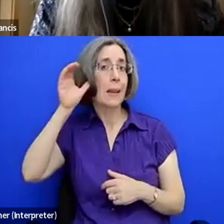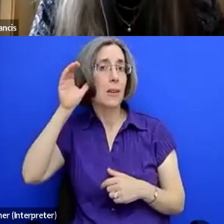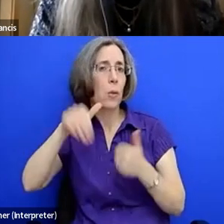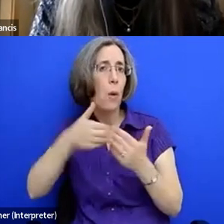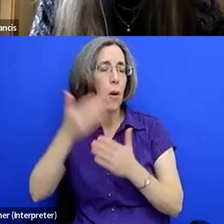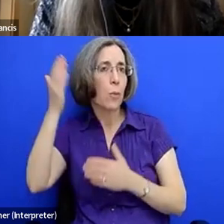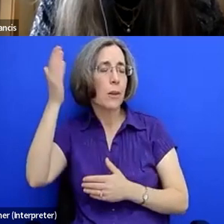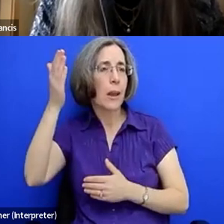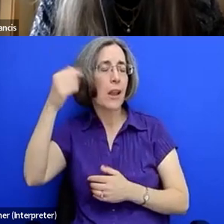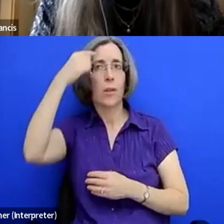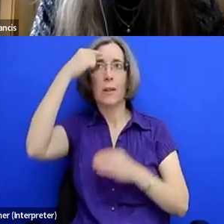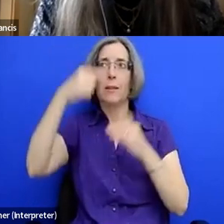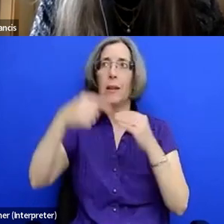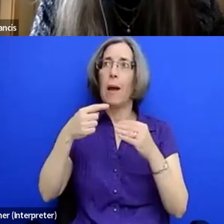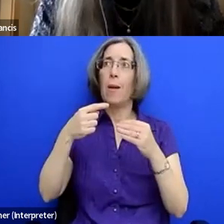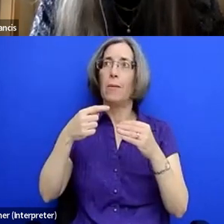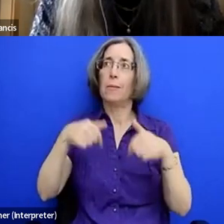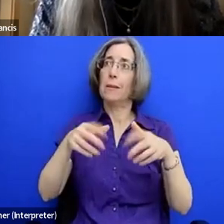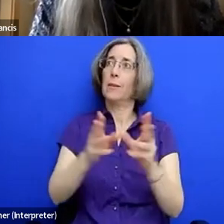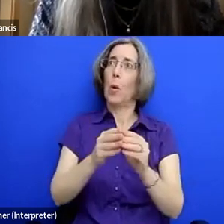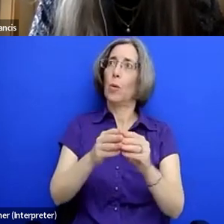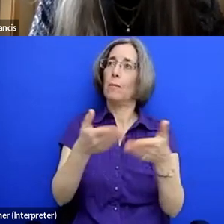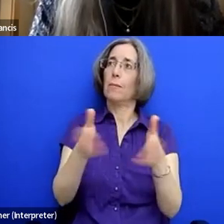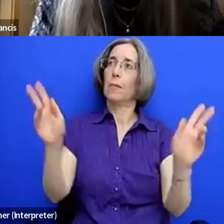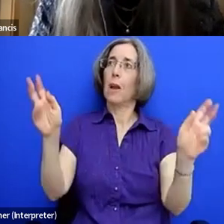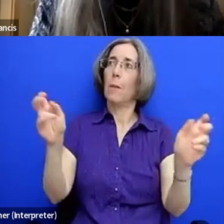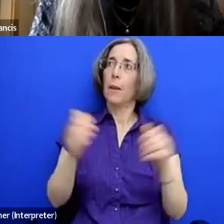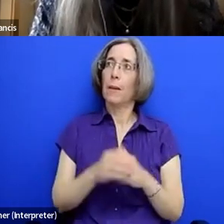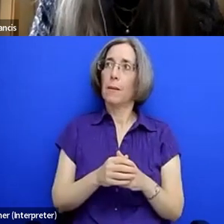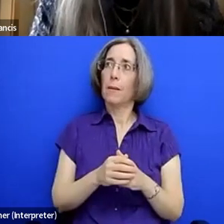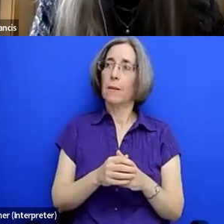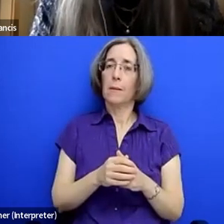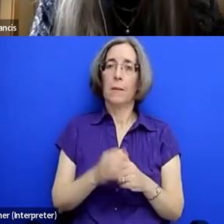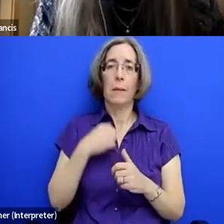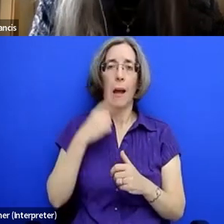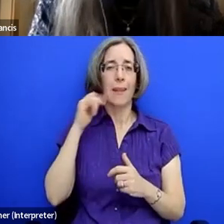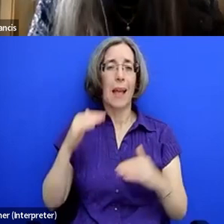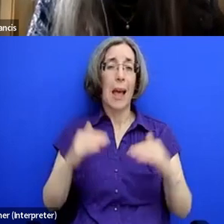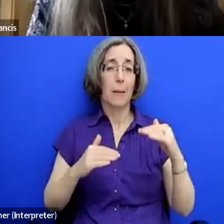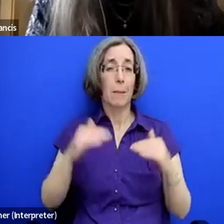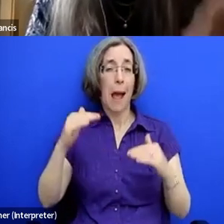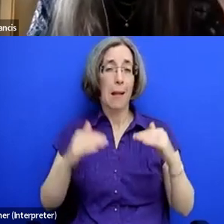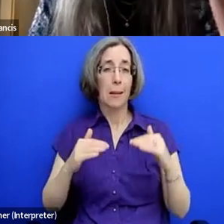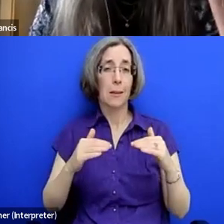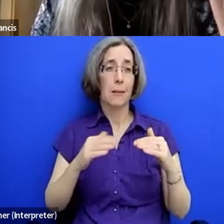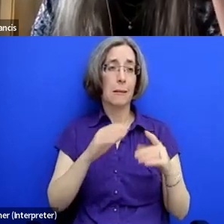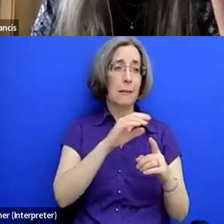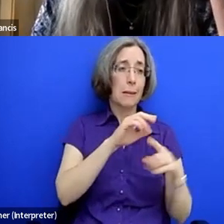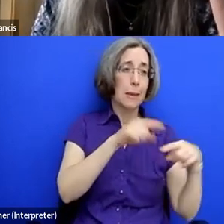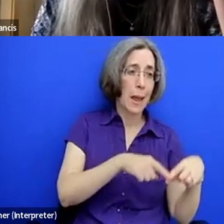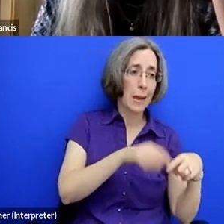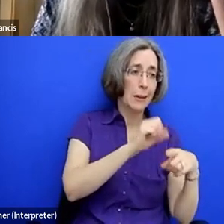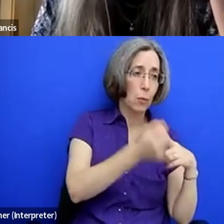this symposium, I think balancing that situationality and relationality with kind of embodied realities is